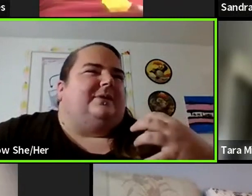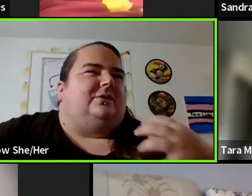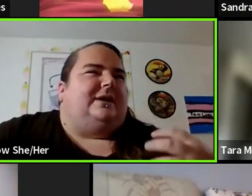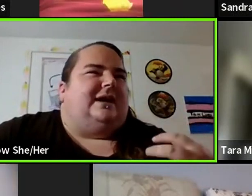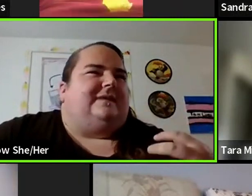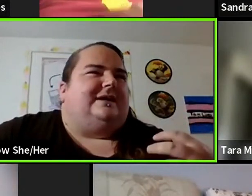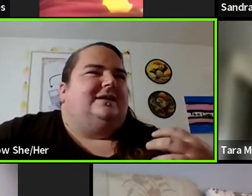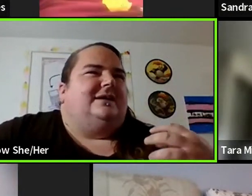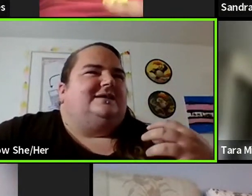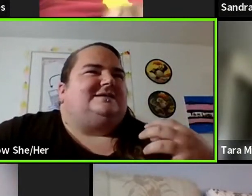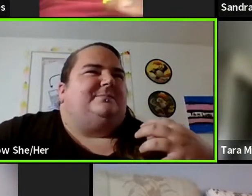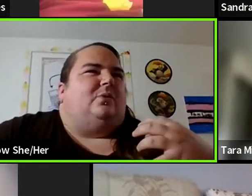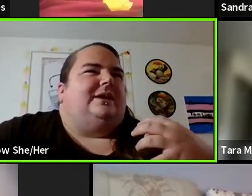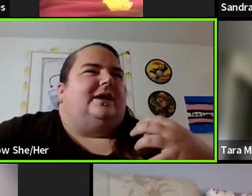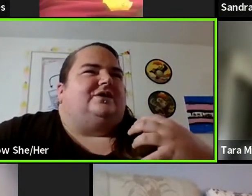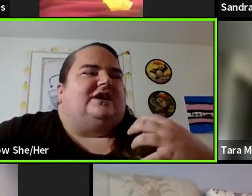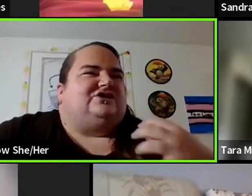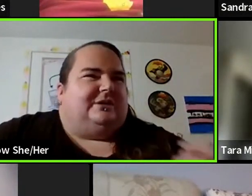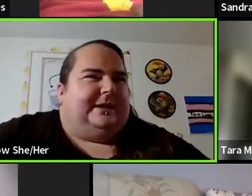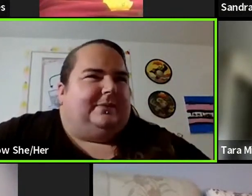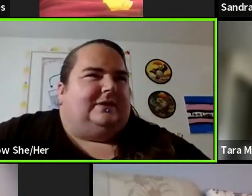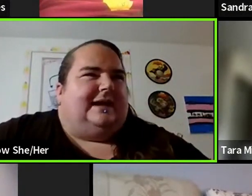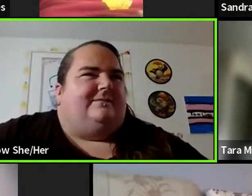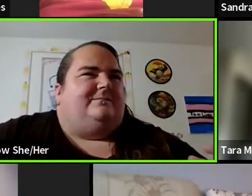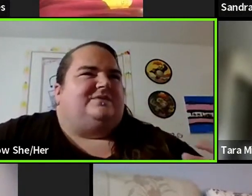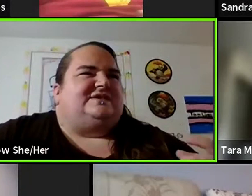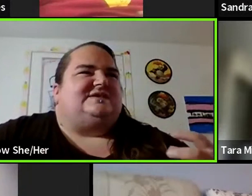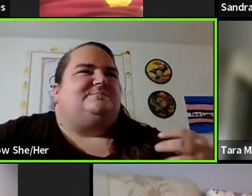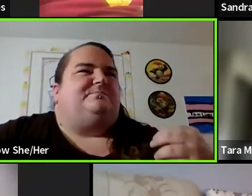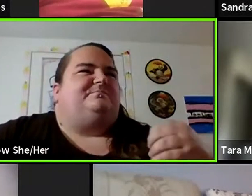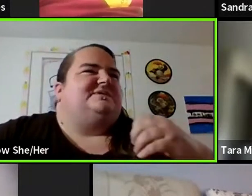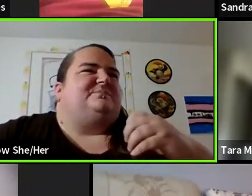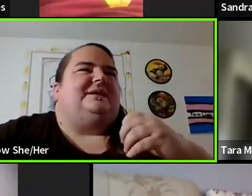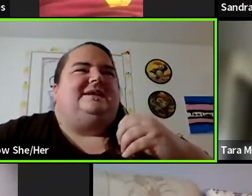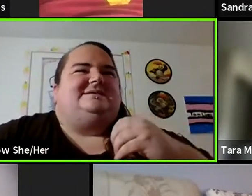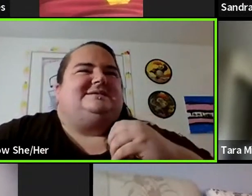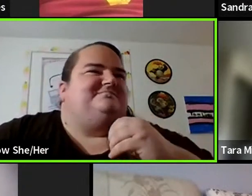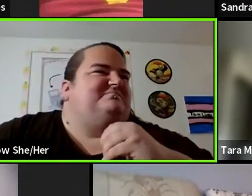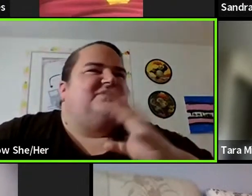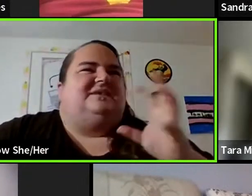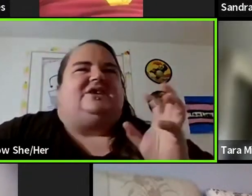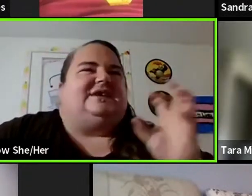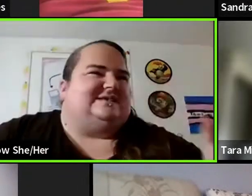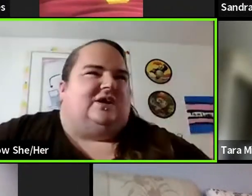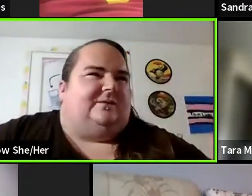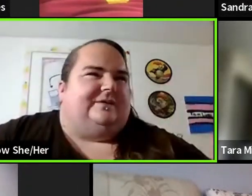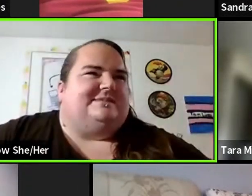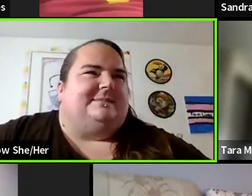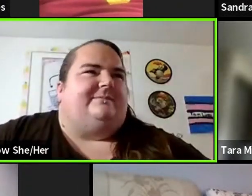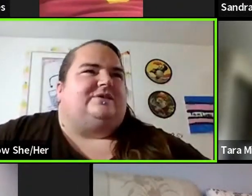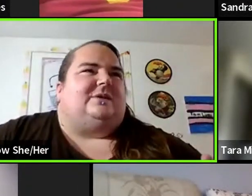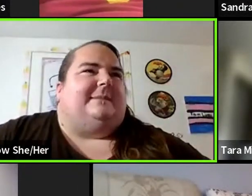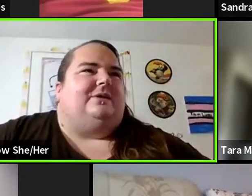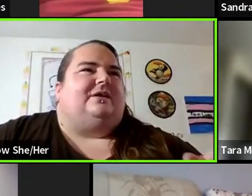bad way but a good way of like supporting other transgender people and just sprinkling glitter dust all over